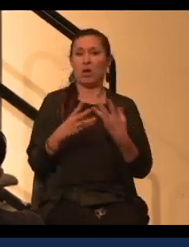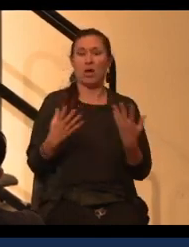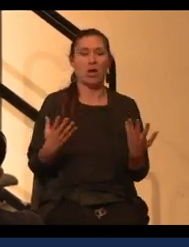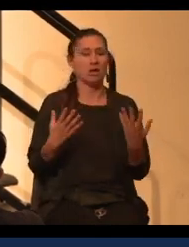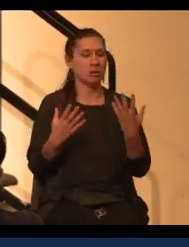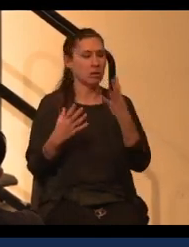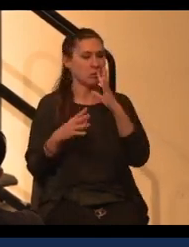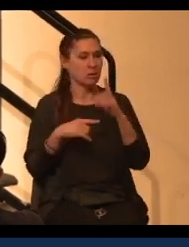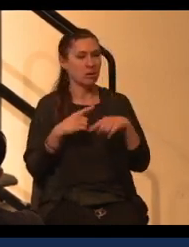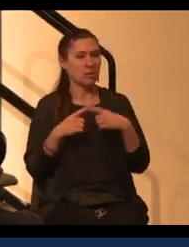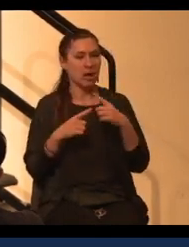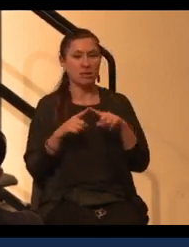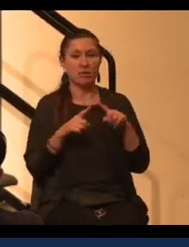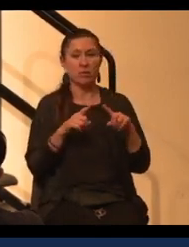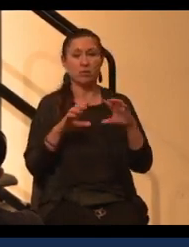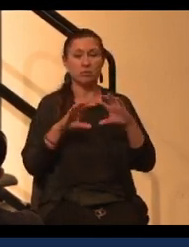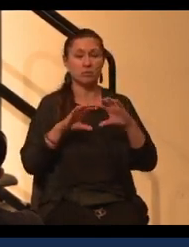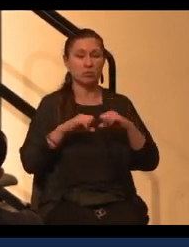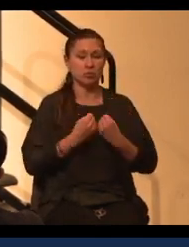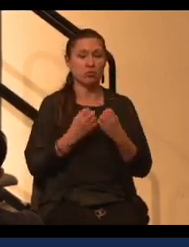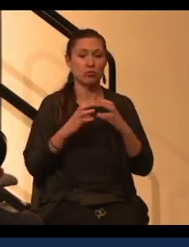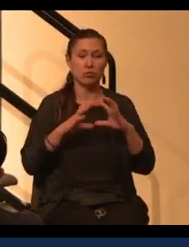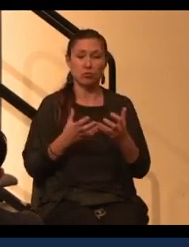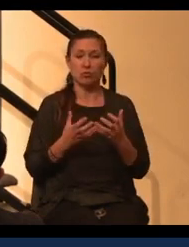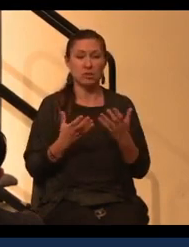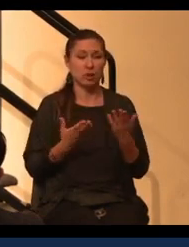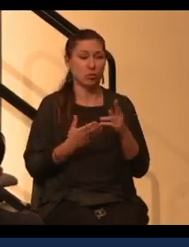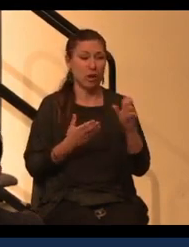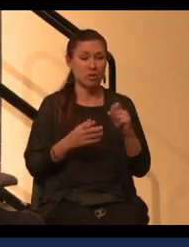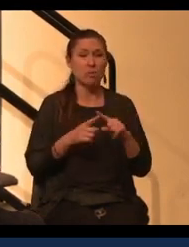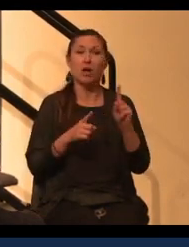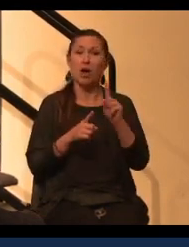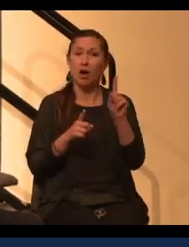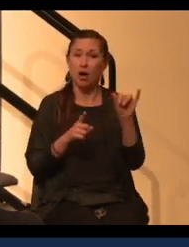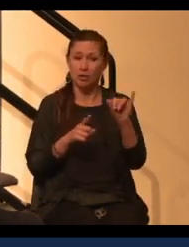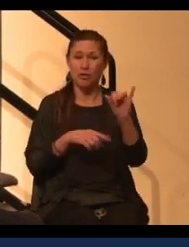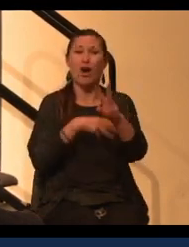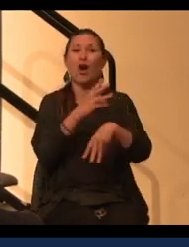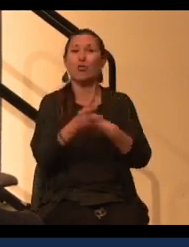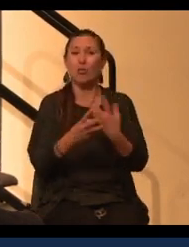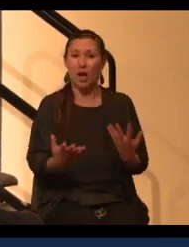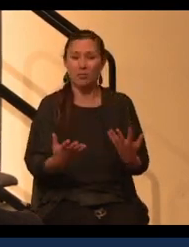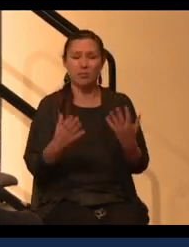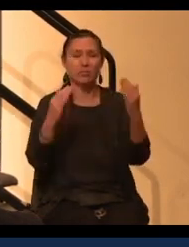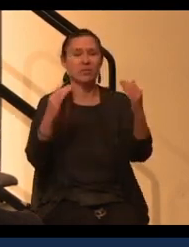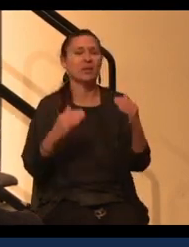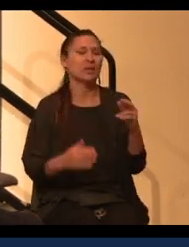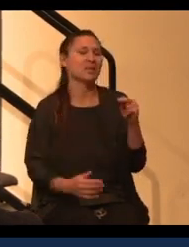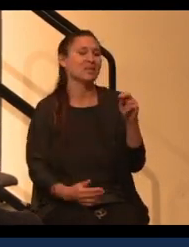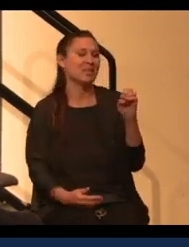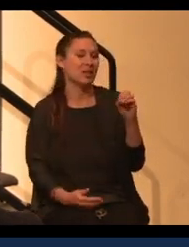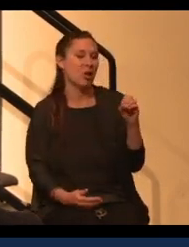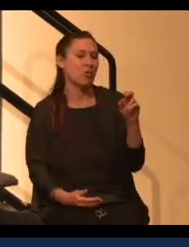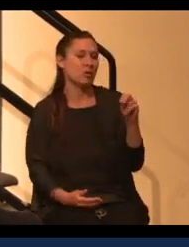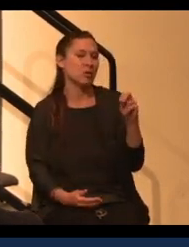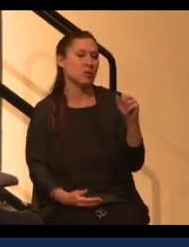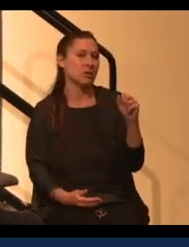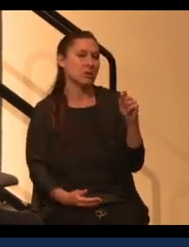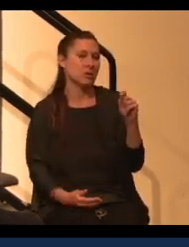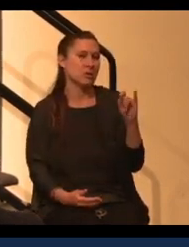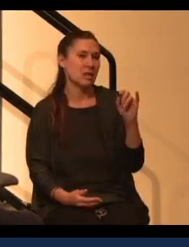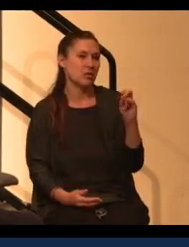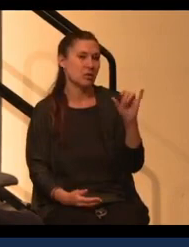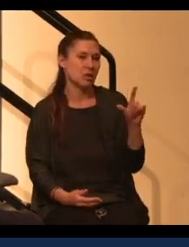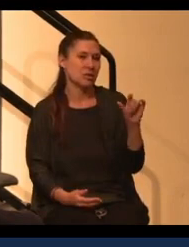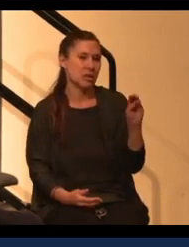within the United States, but globally. Next, I'm turning to neo-nationalism. It's a little different. It's an extension of